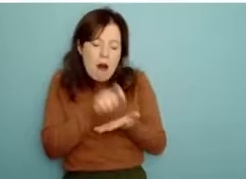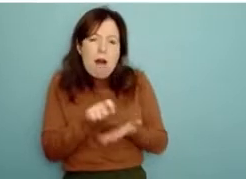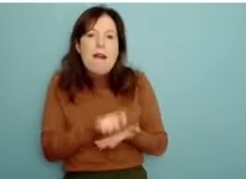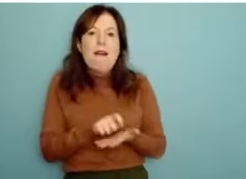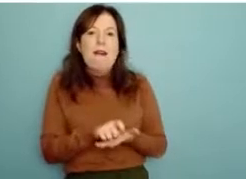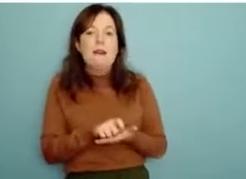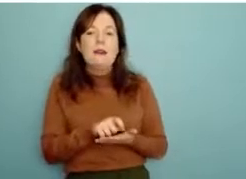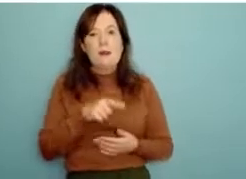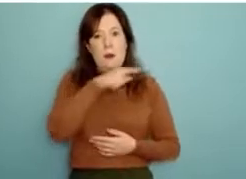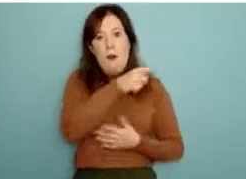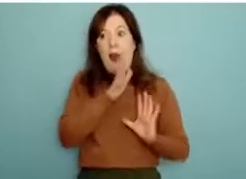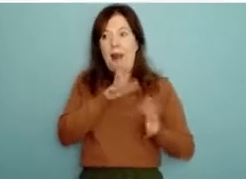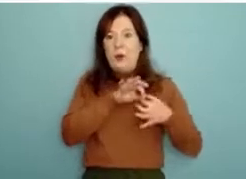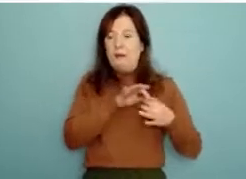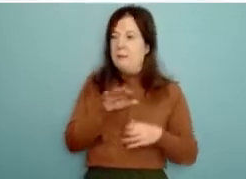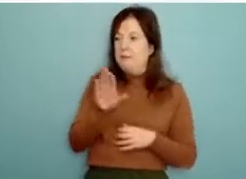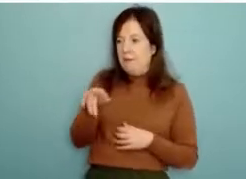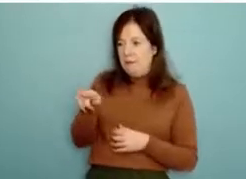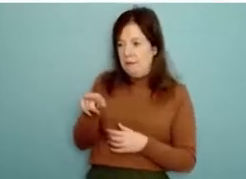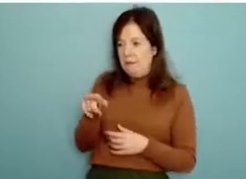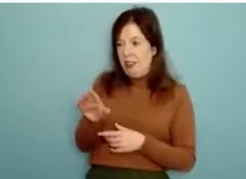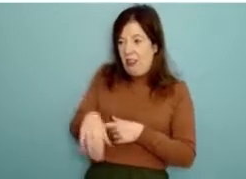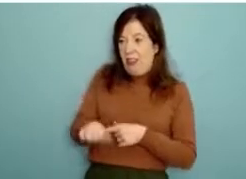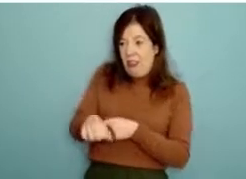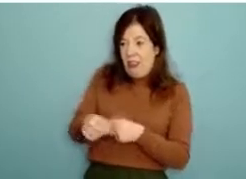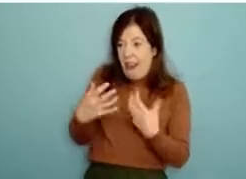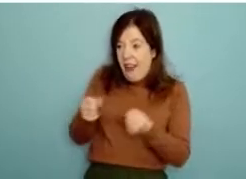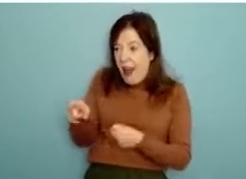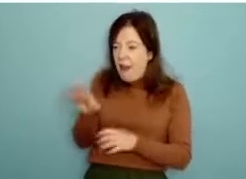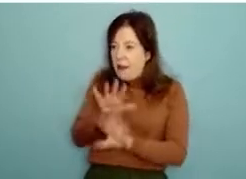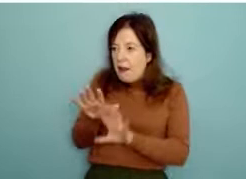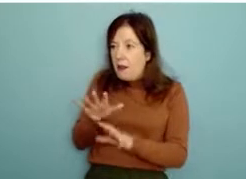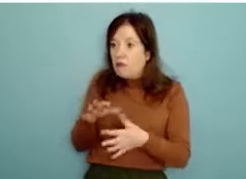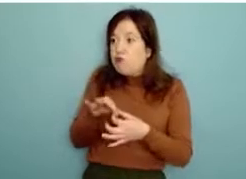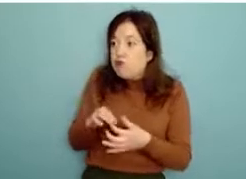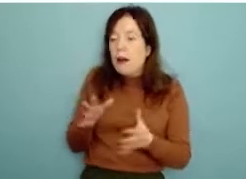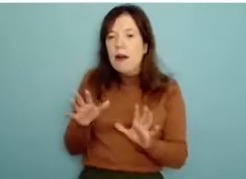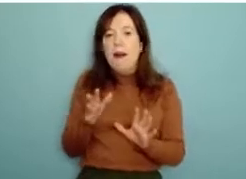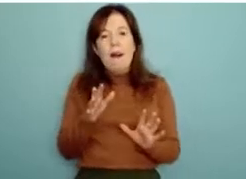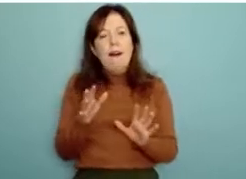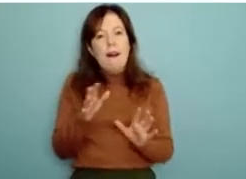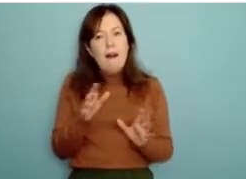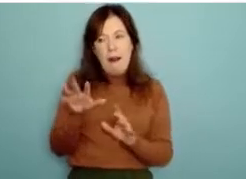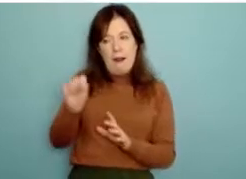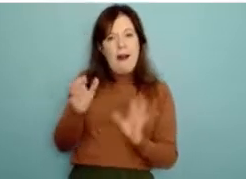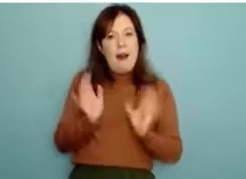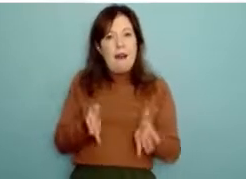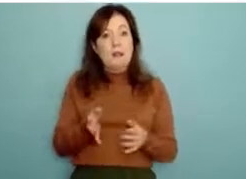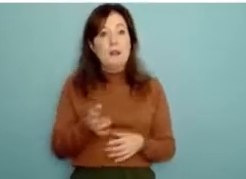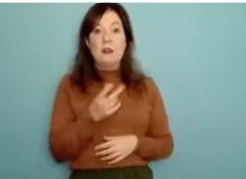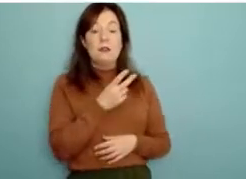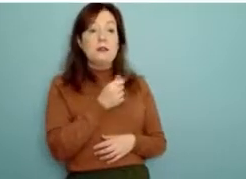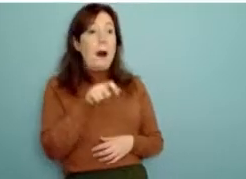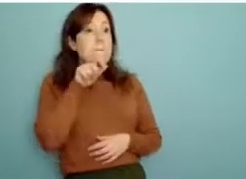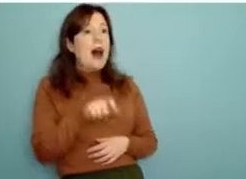the information you need to give to reflect this. Some clients, patients will only want a general overview. Some